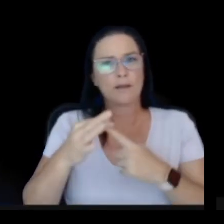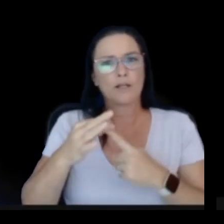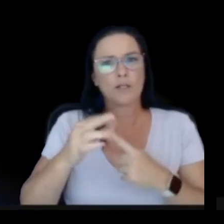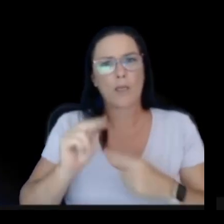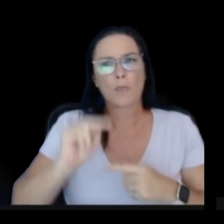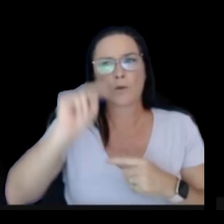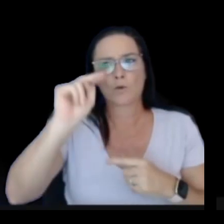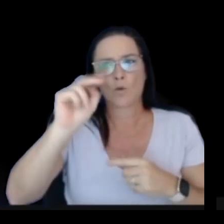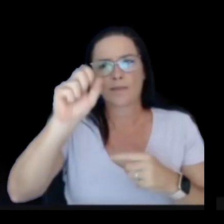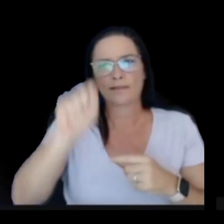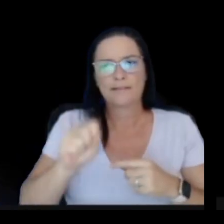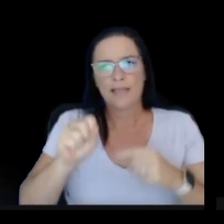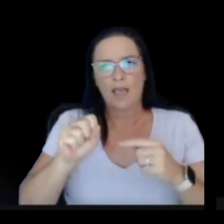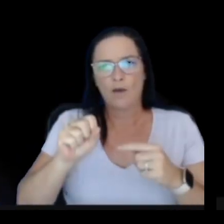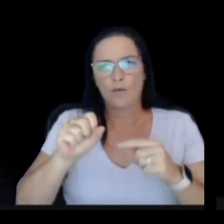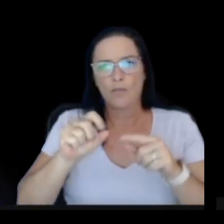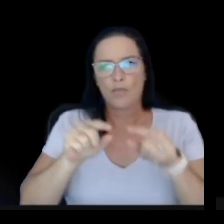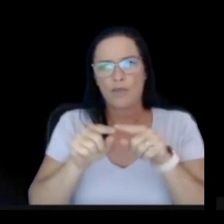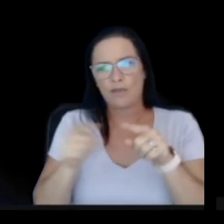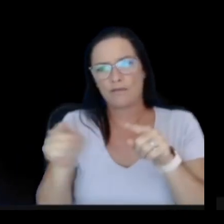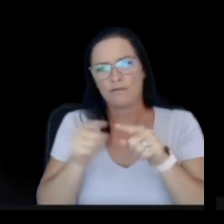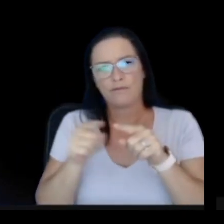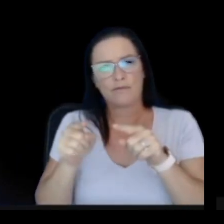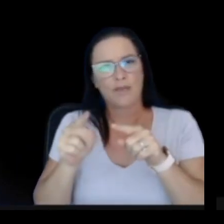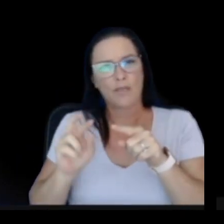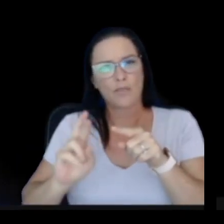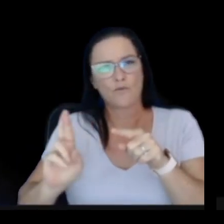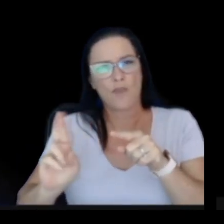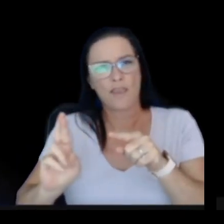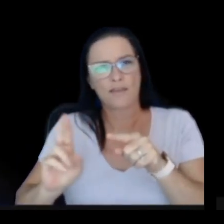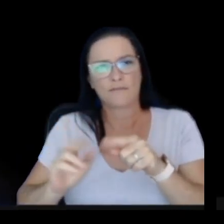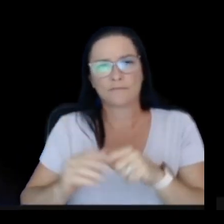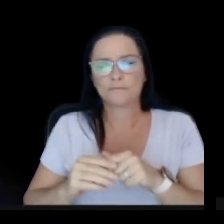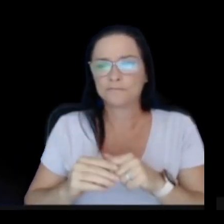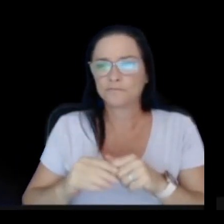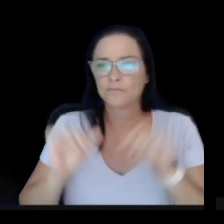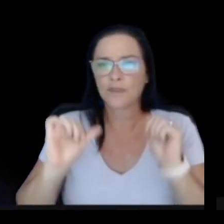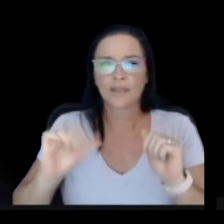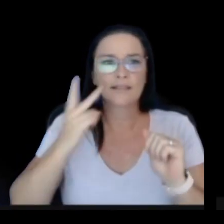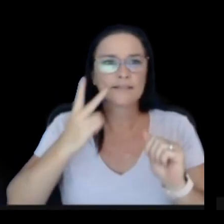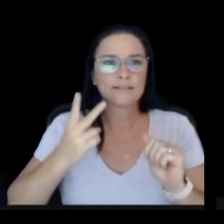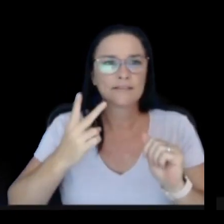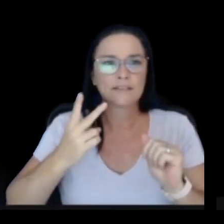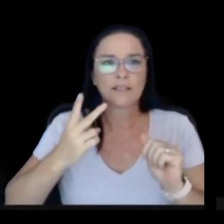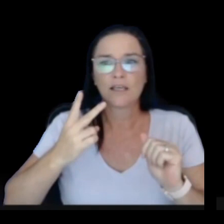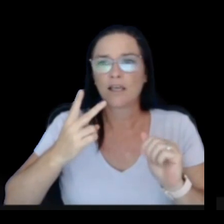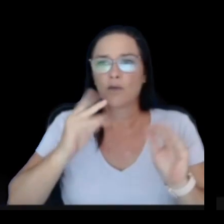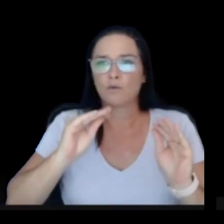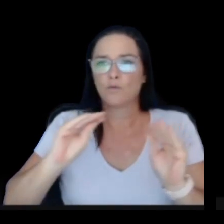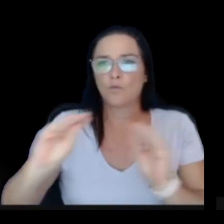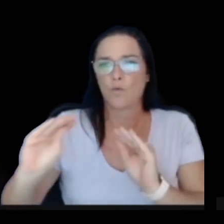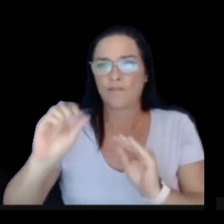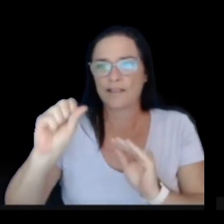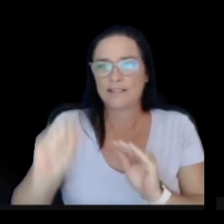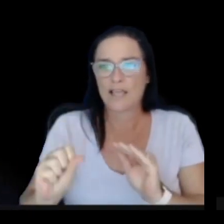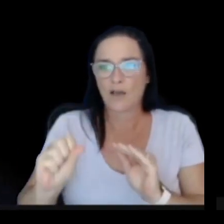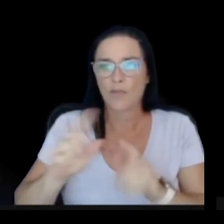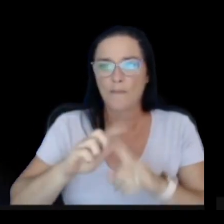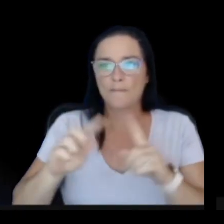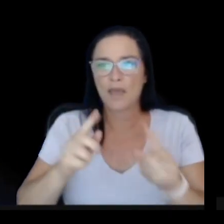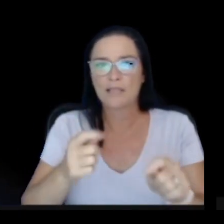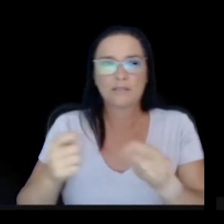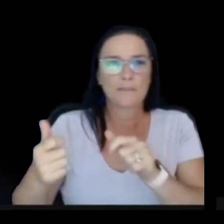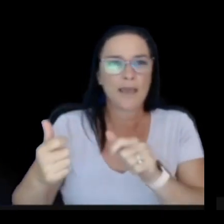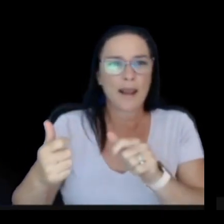component, over here on the right, that it had been moving south already, but it seems to have sped up, especially